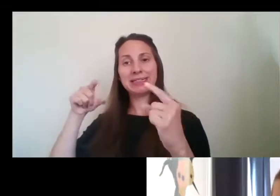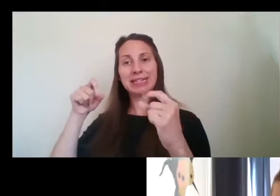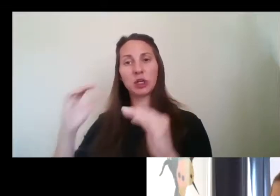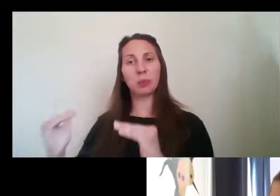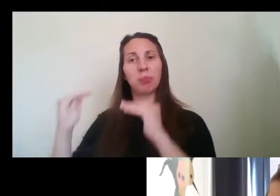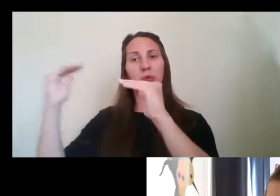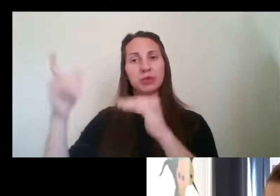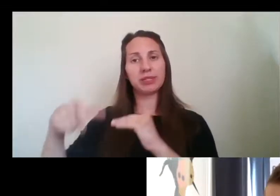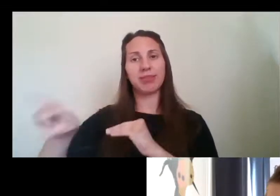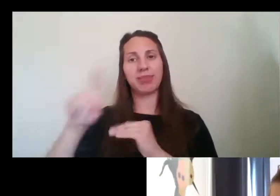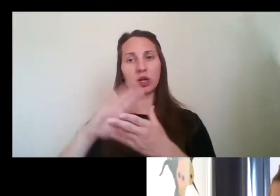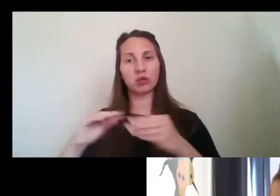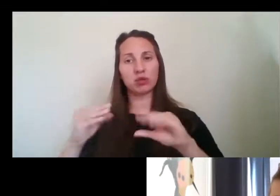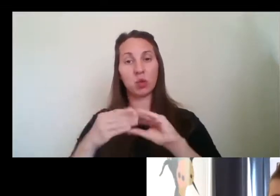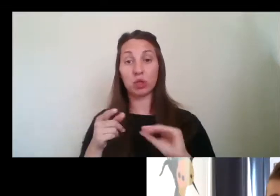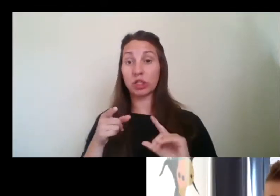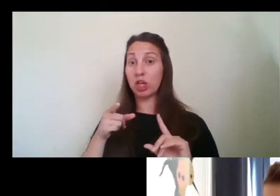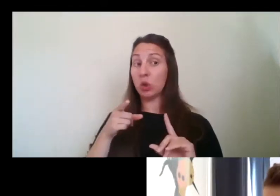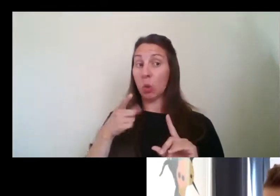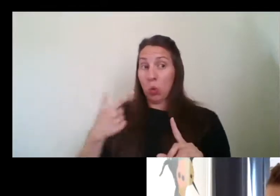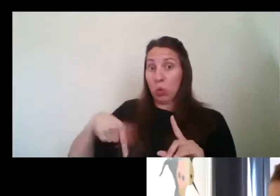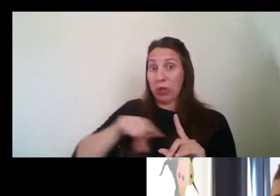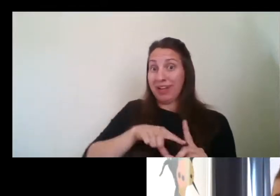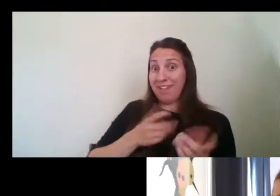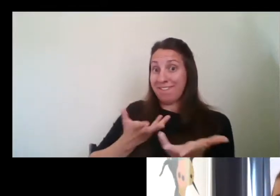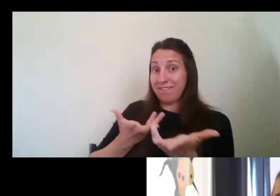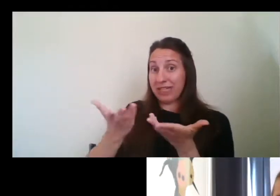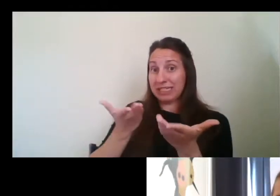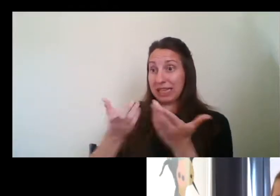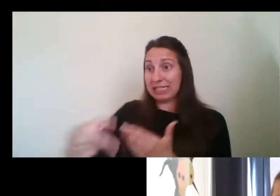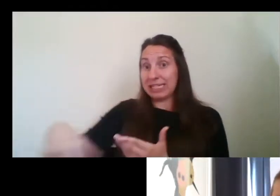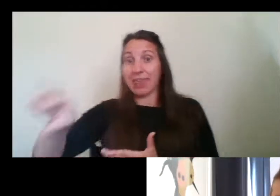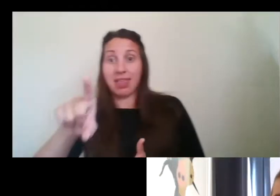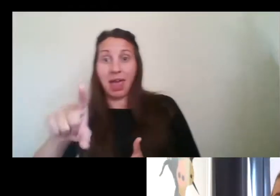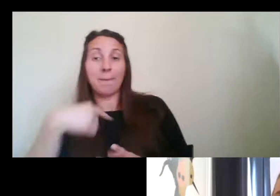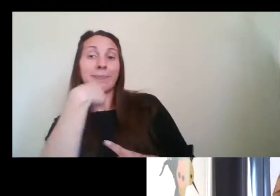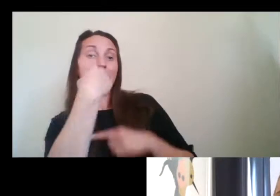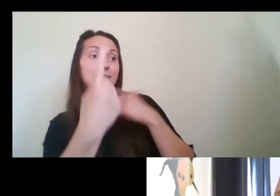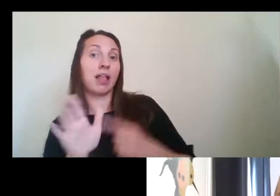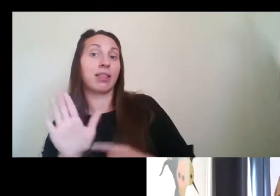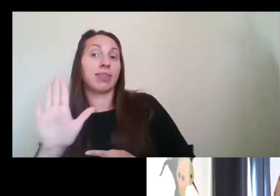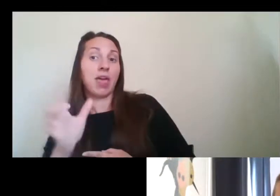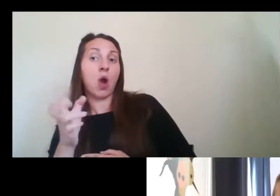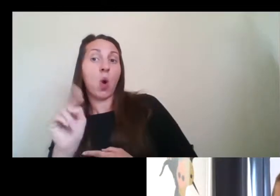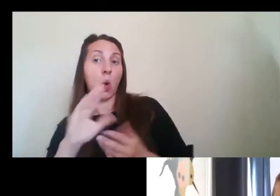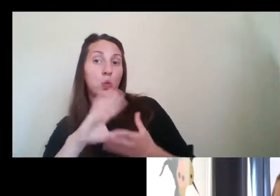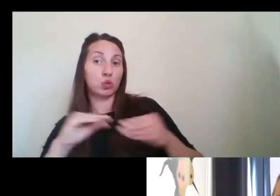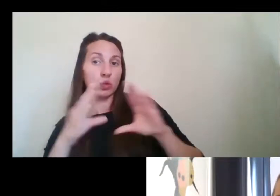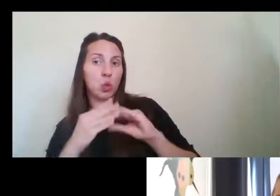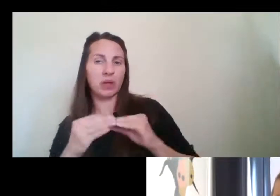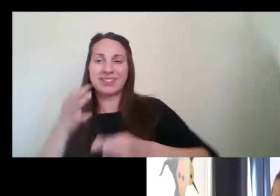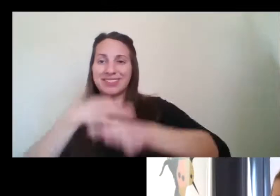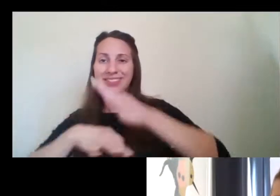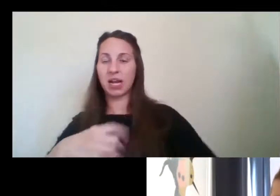are facilitating them telling their own stories rather than telling stories about them.